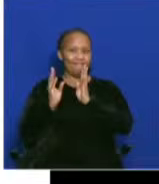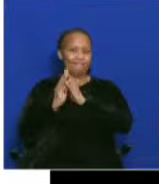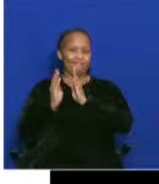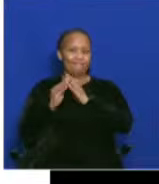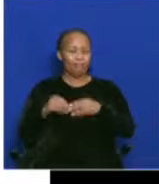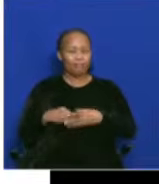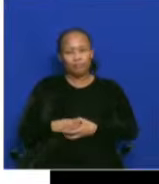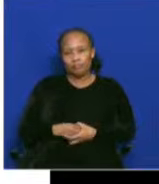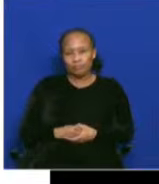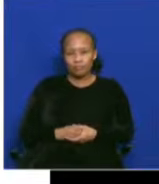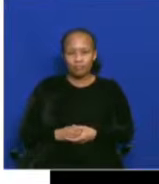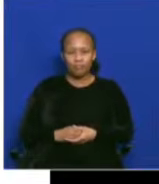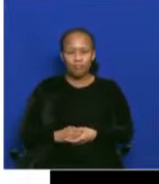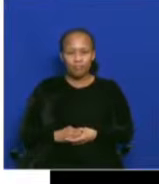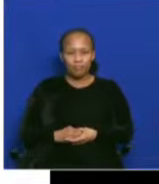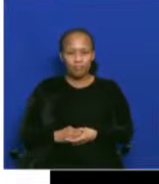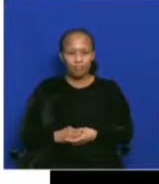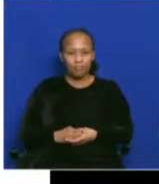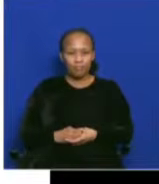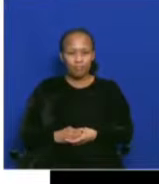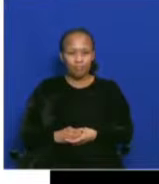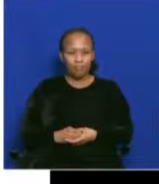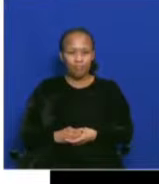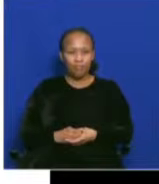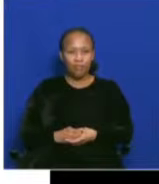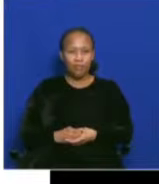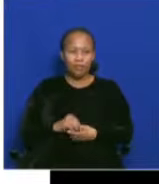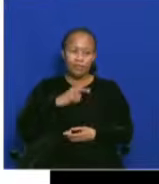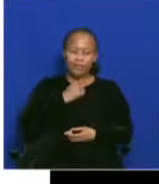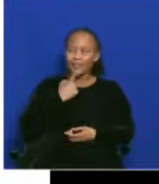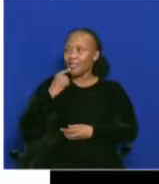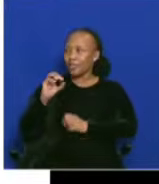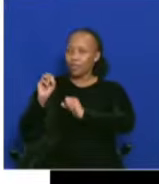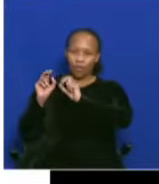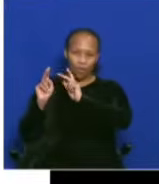And then Mr. Sayed says, okay, Brew, Ali can't finish.